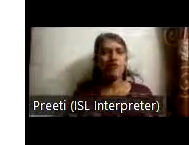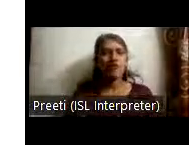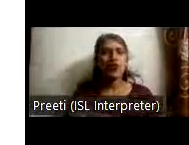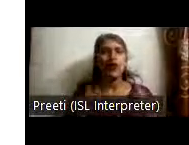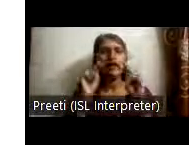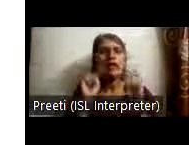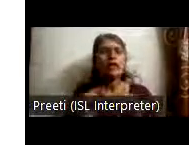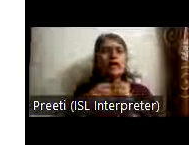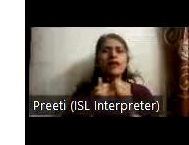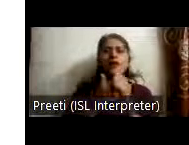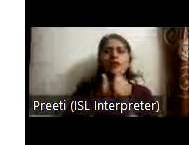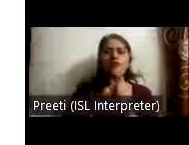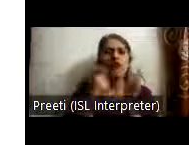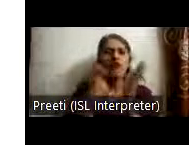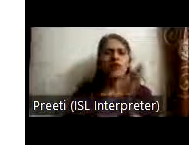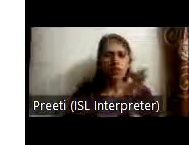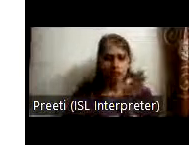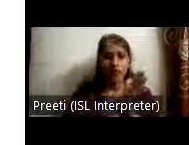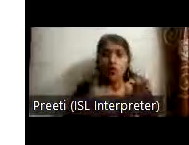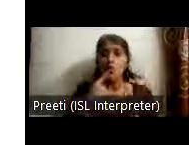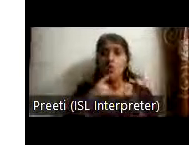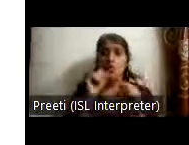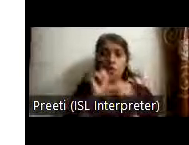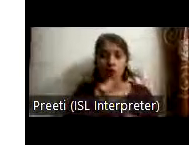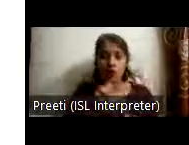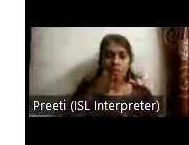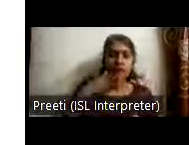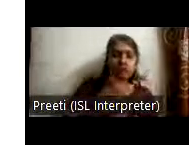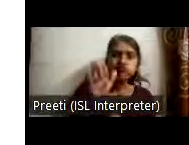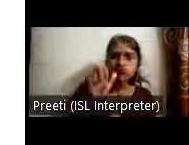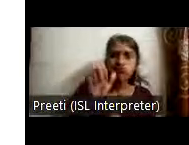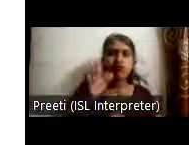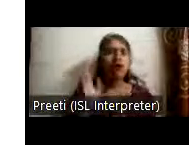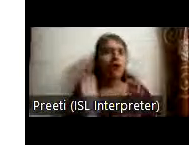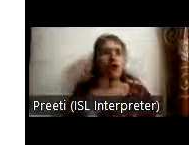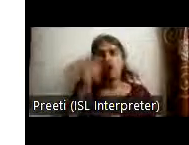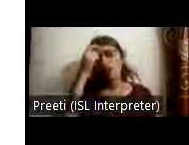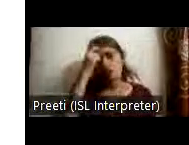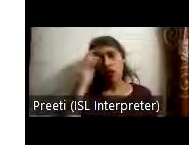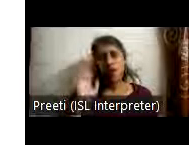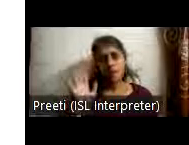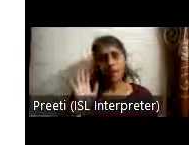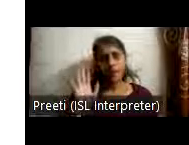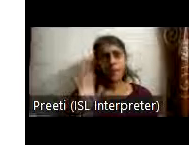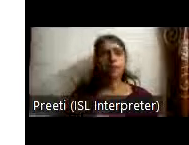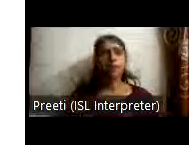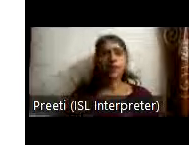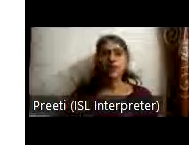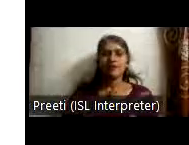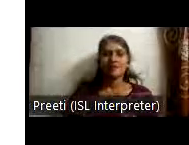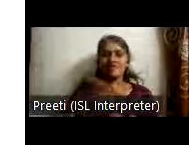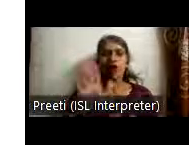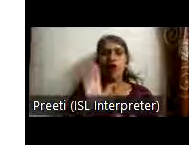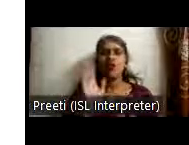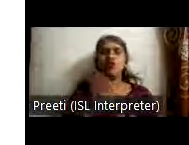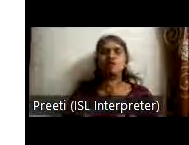very critical for somebody who's walking, and if it's a slippery floor, it becomes a problem. And sometimes it may